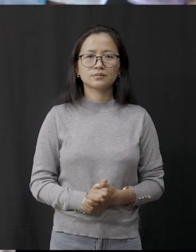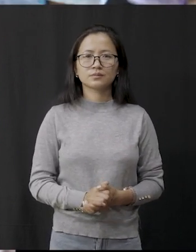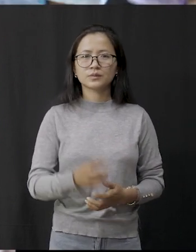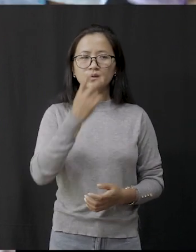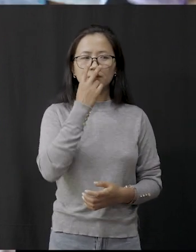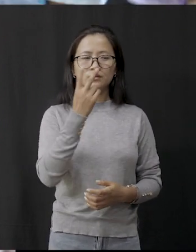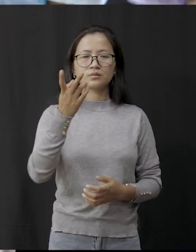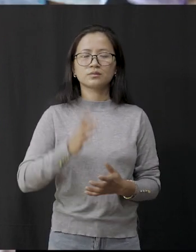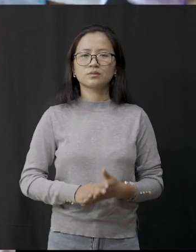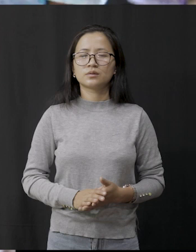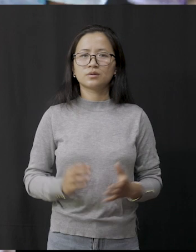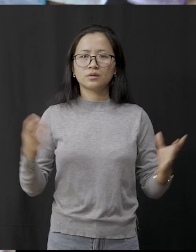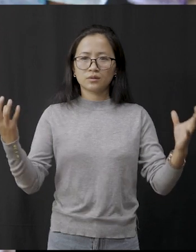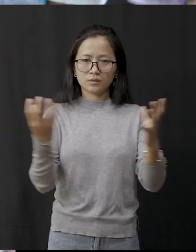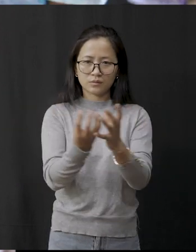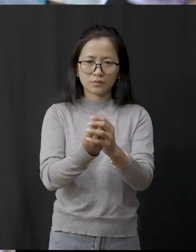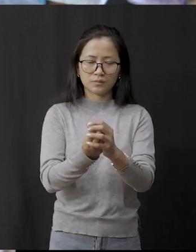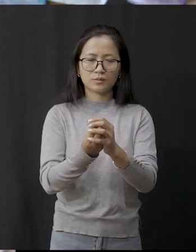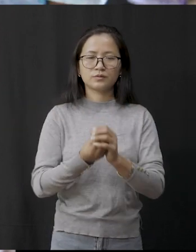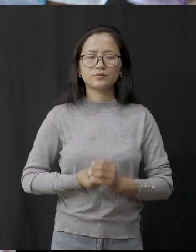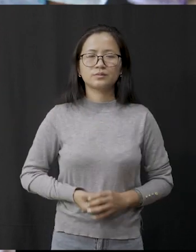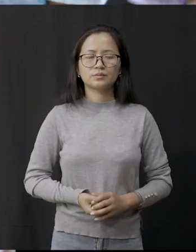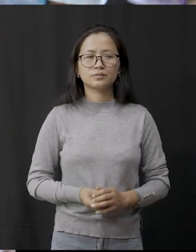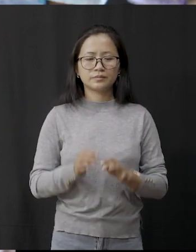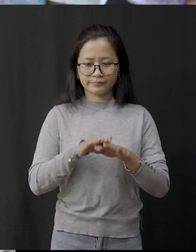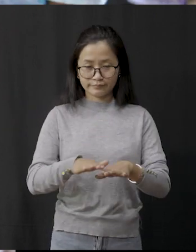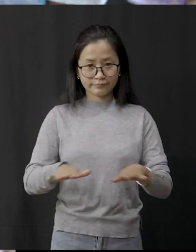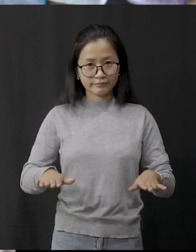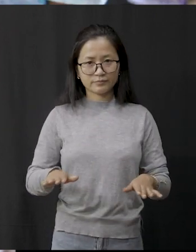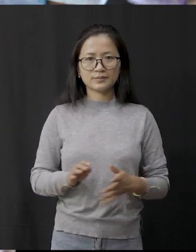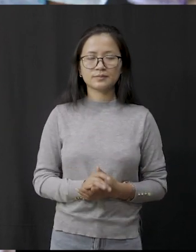here we see a group of kids.